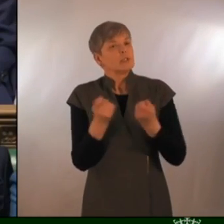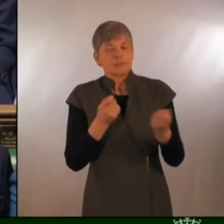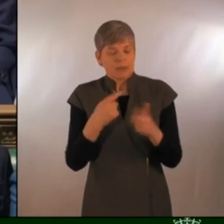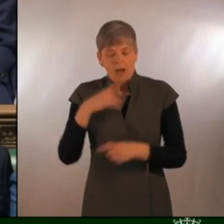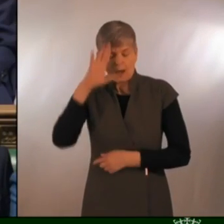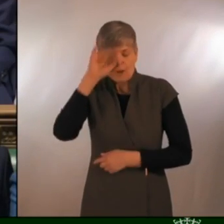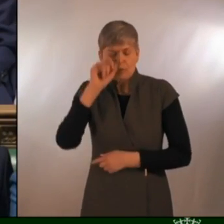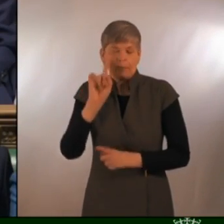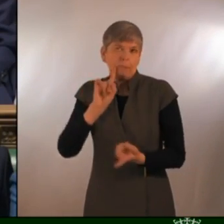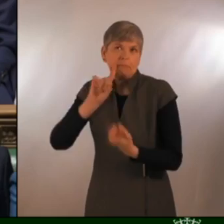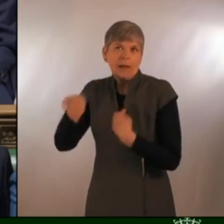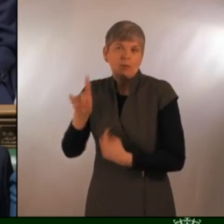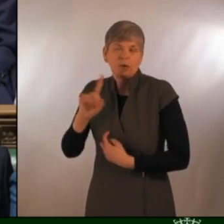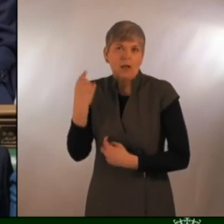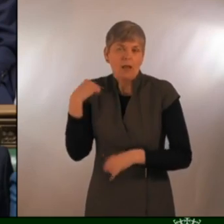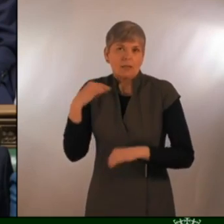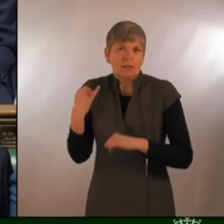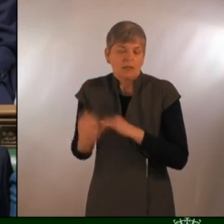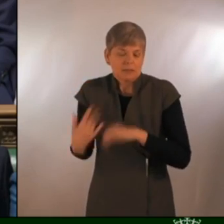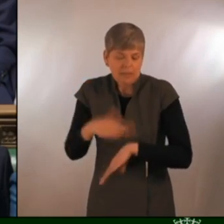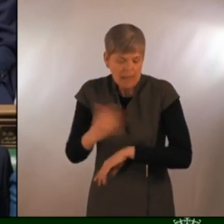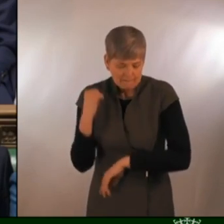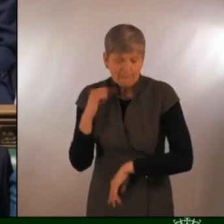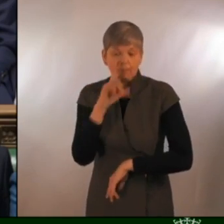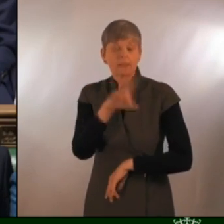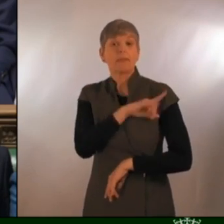we've introduced a fast-track NHS visa.